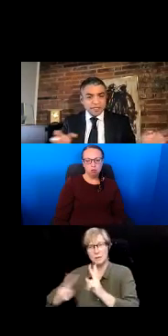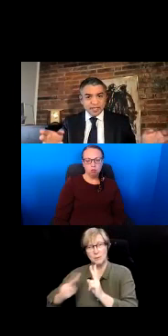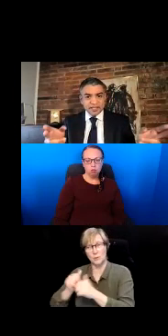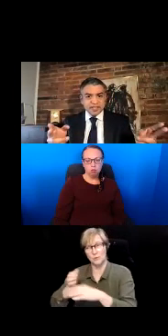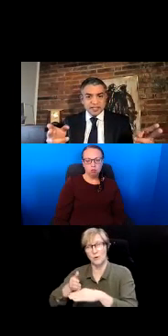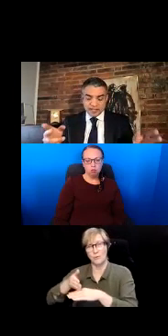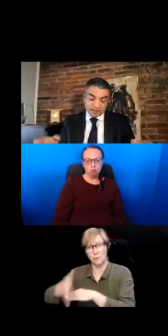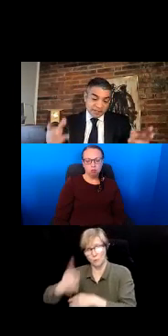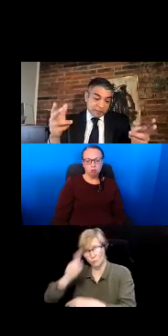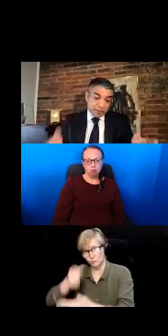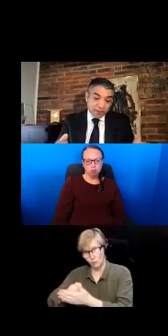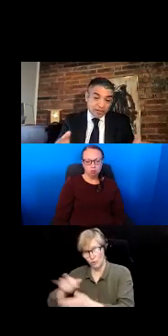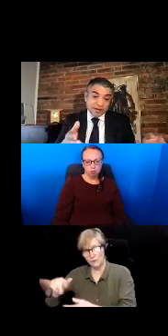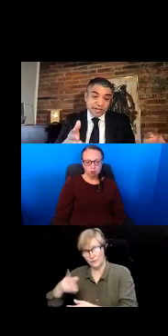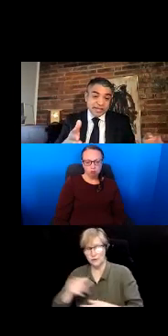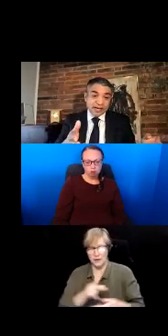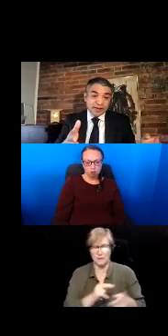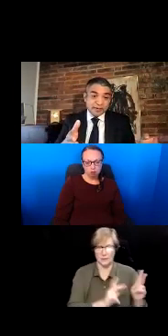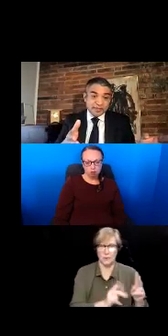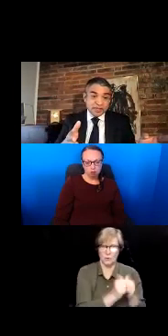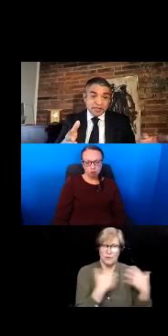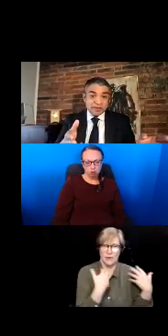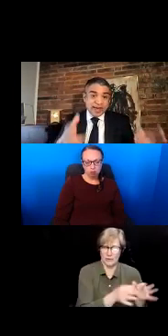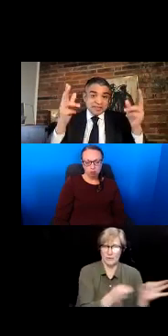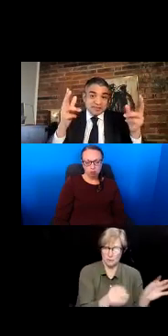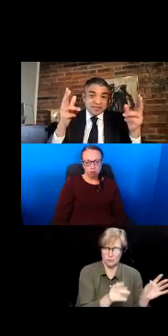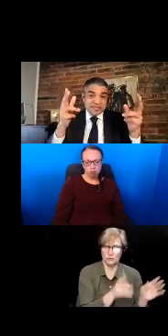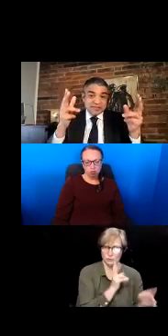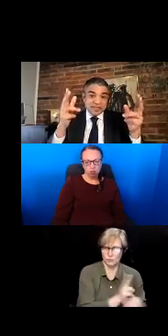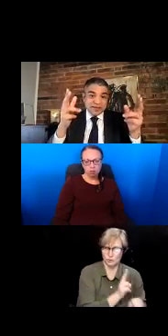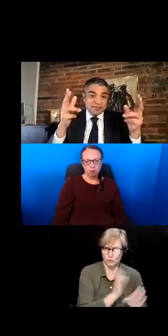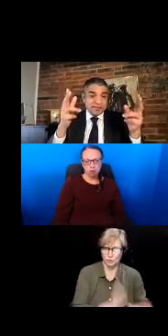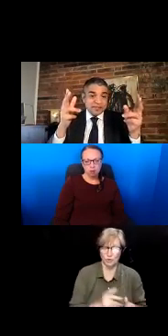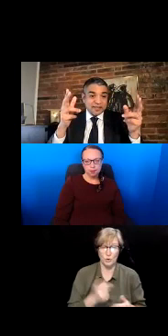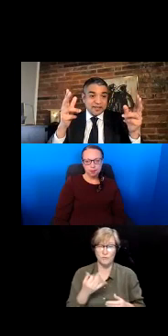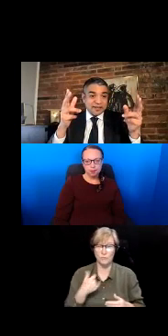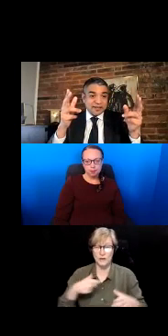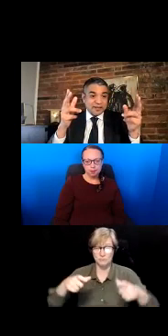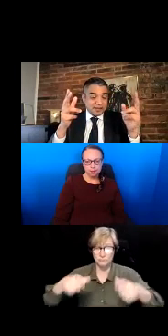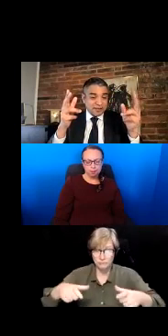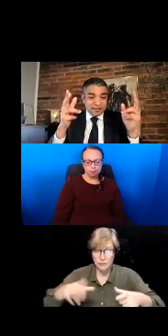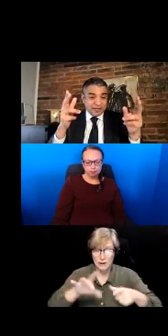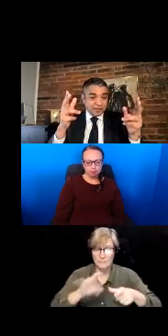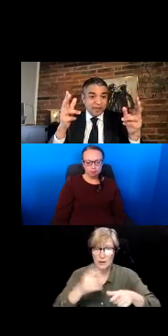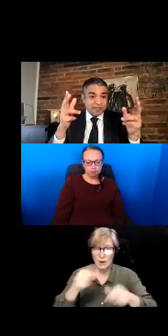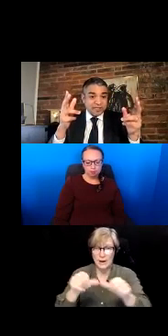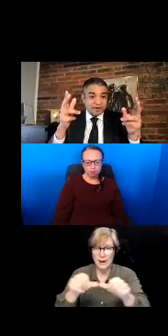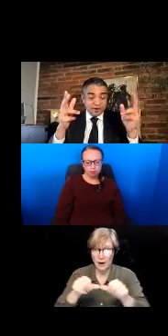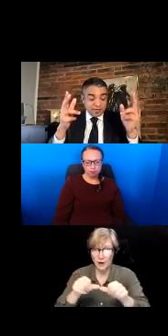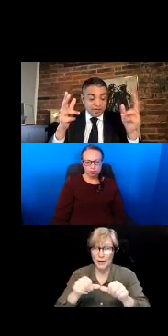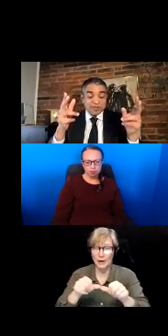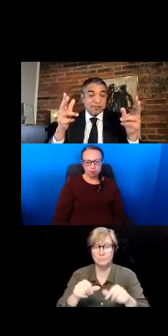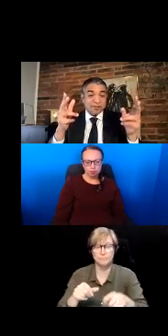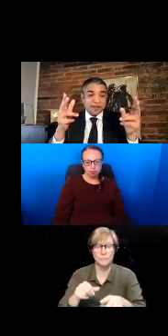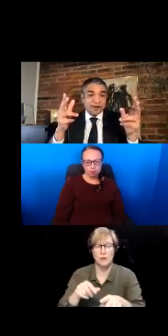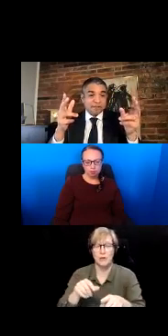was a case that, let's say we pick one area and that area was active at the same time that a homologous area or